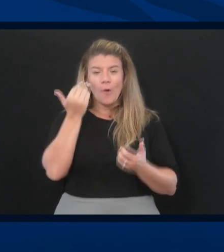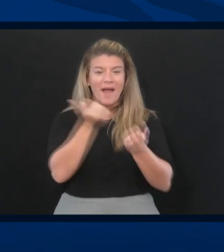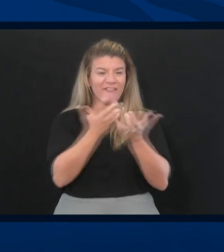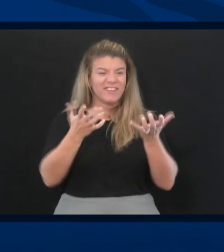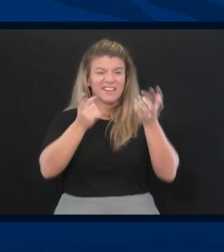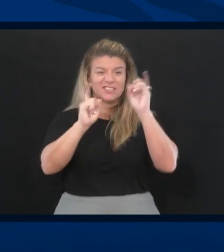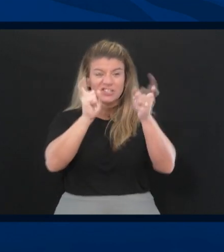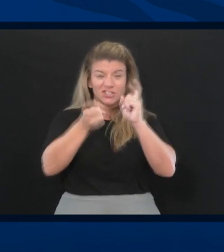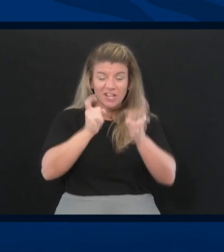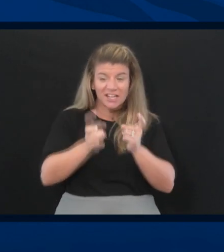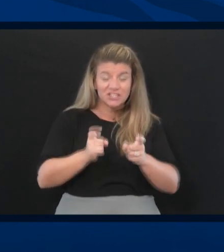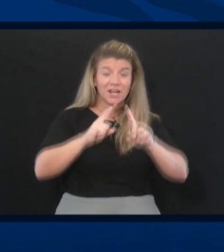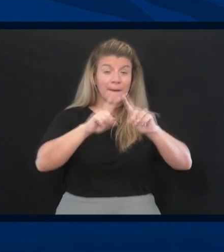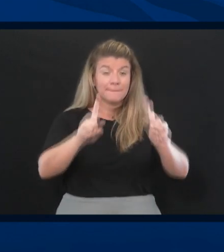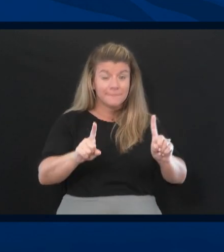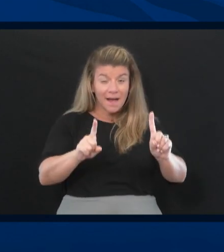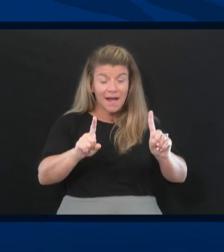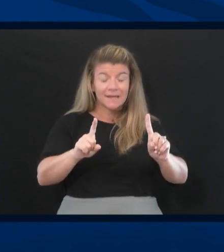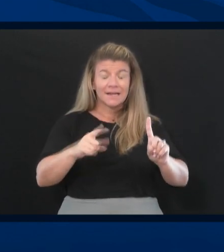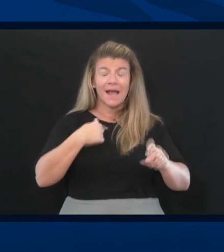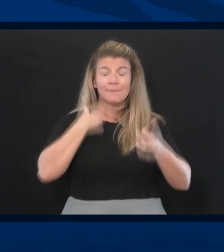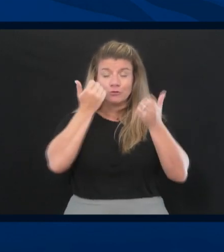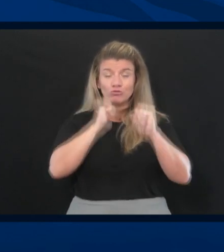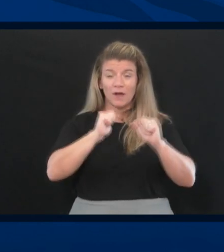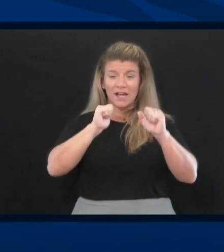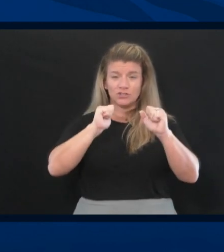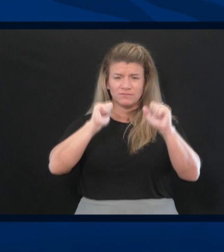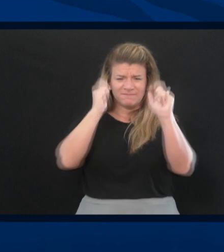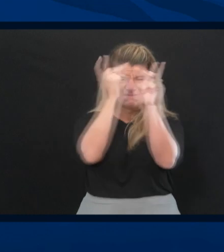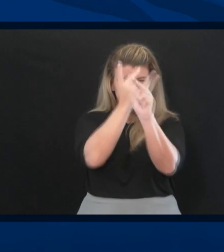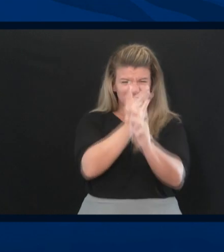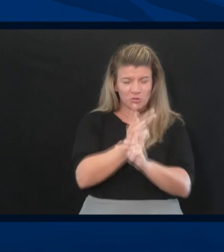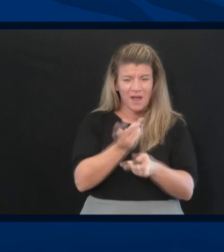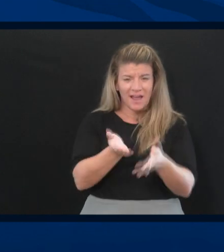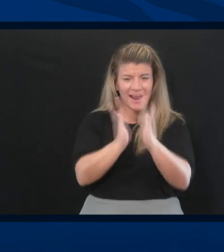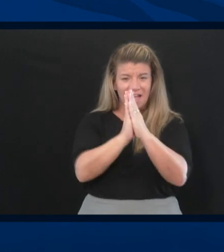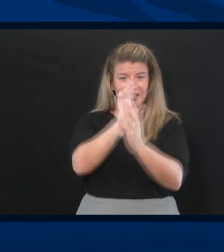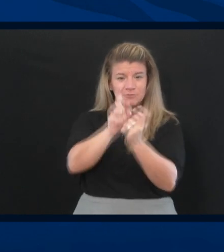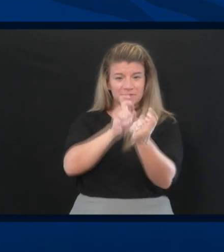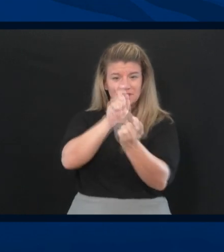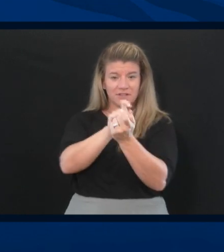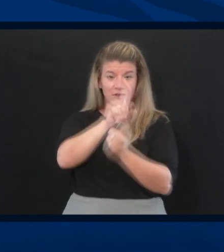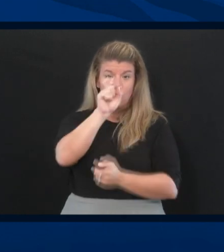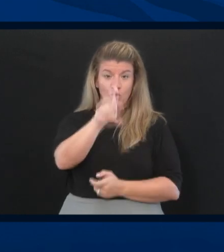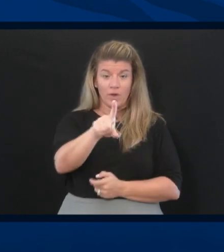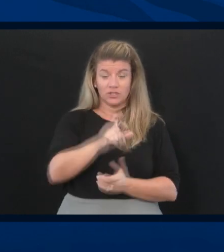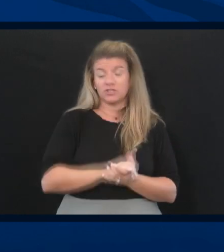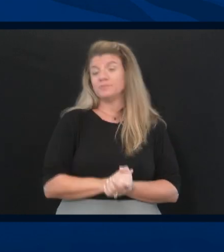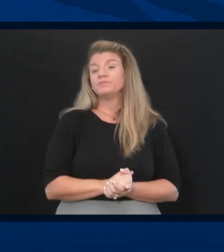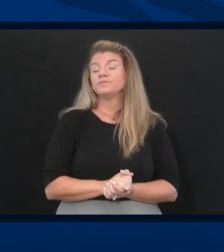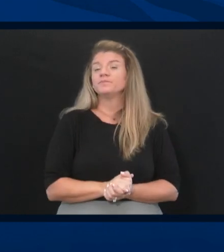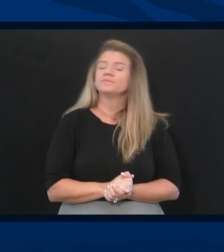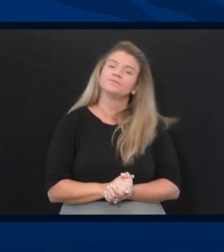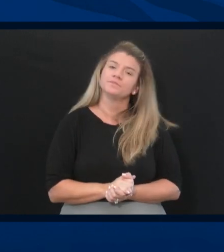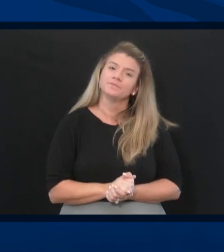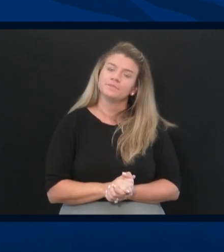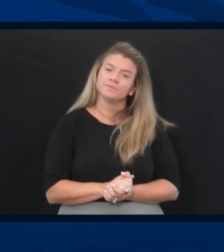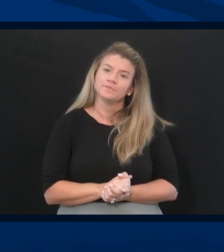So let me try to winnow this down and ask you specifically something that you may be able to answer, you may